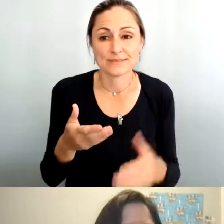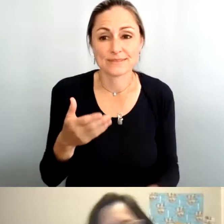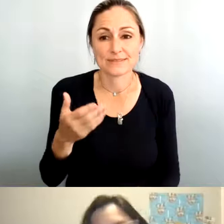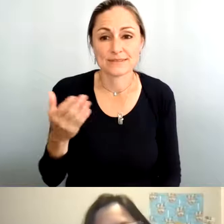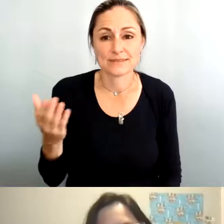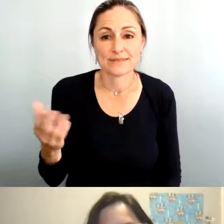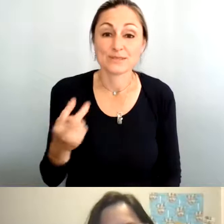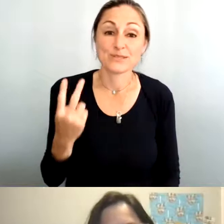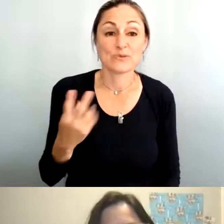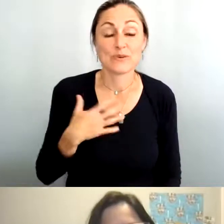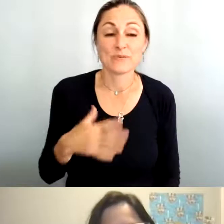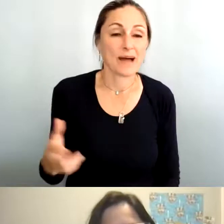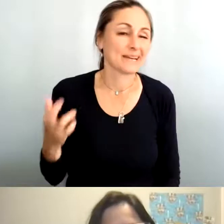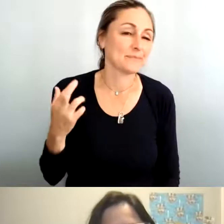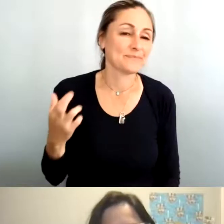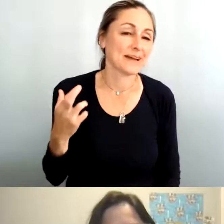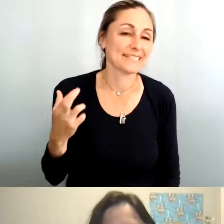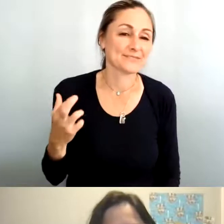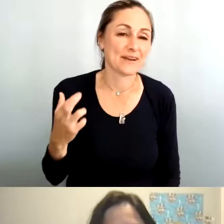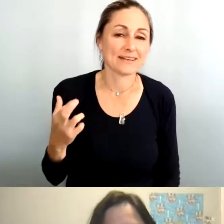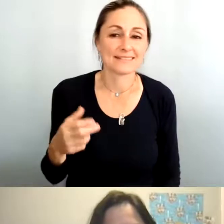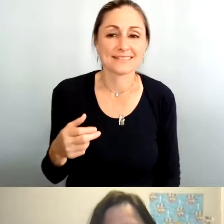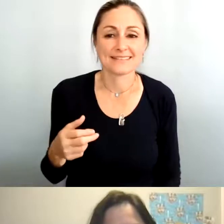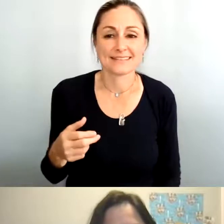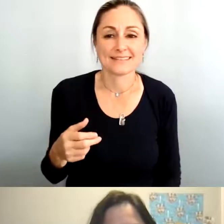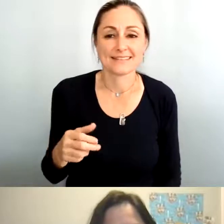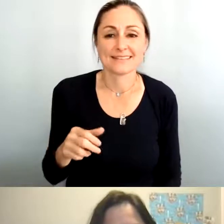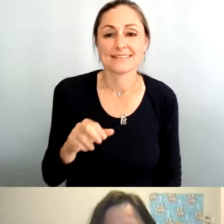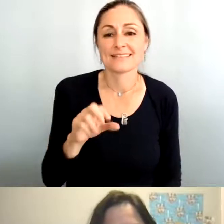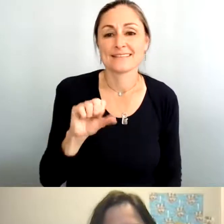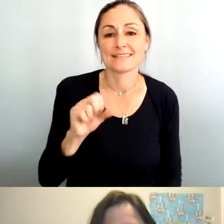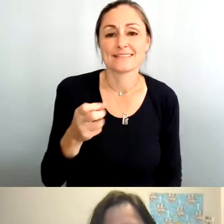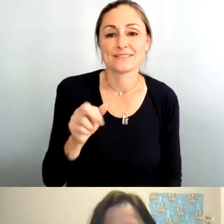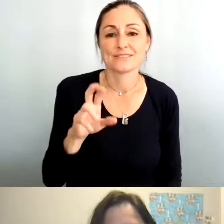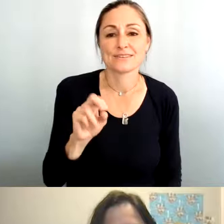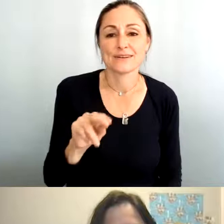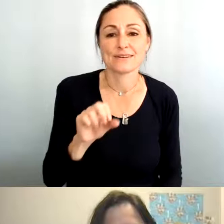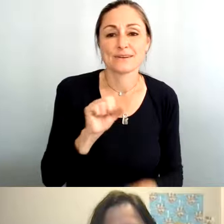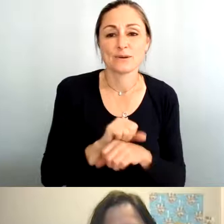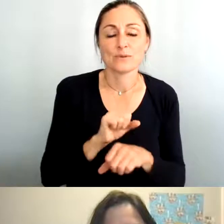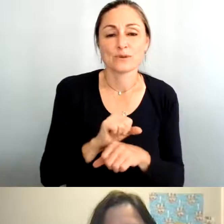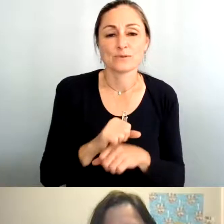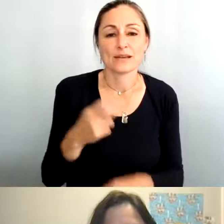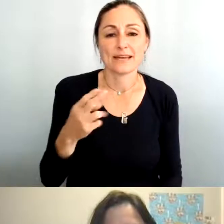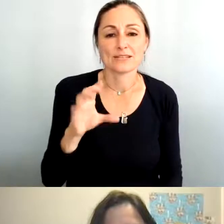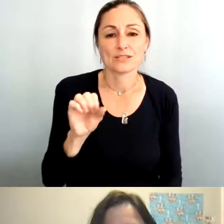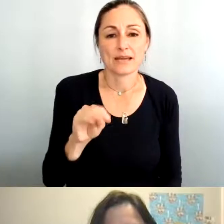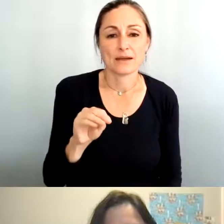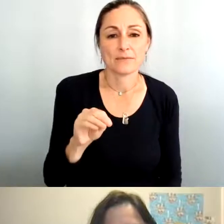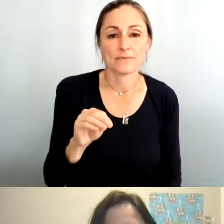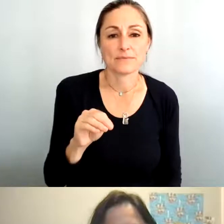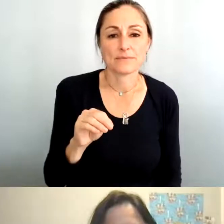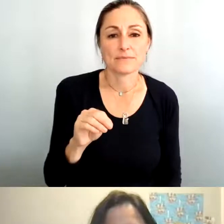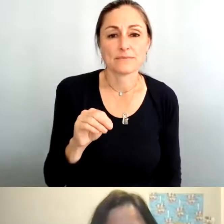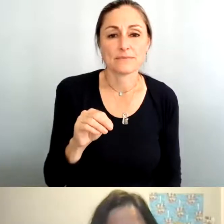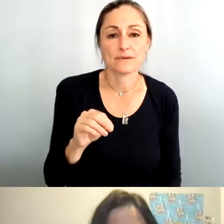of my other bestest friends, Sharon, who works with HCAN, which is the, I